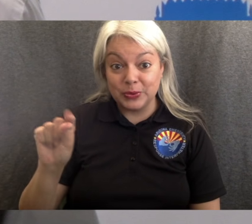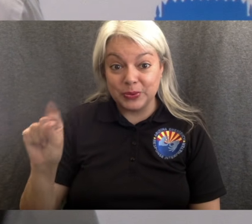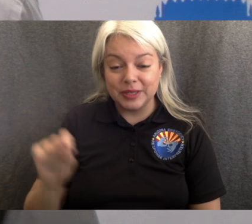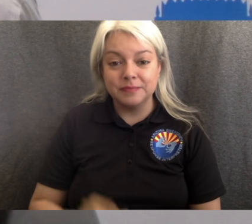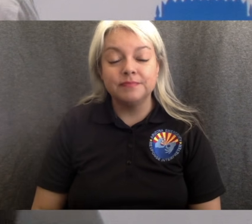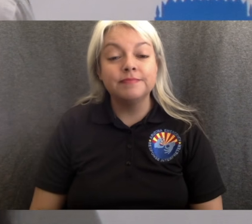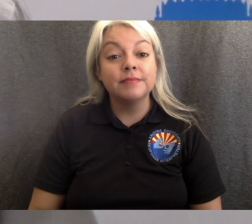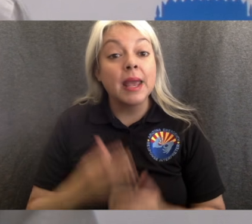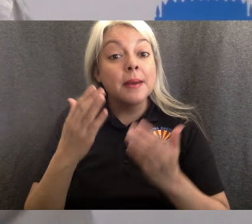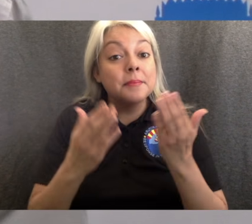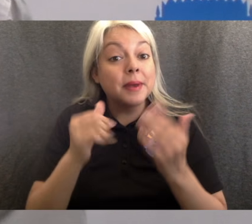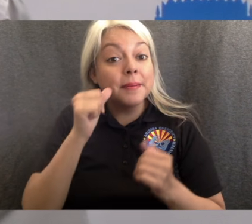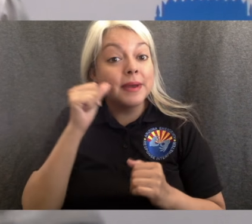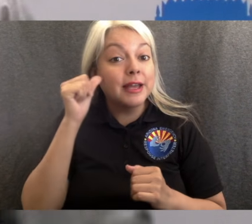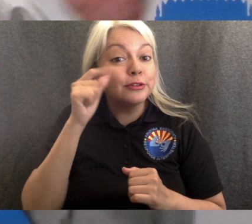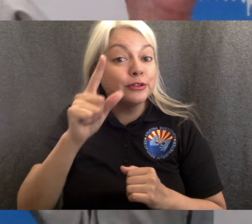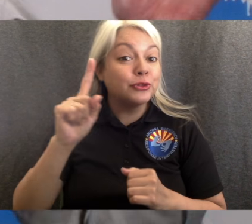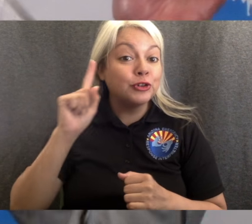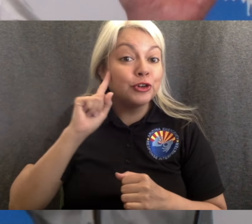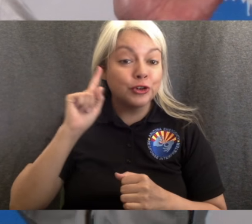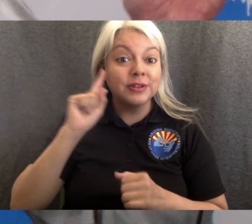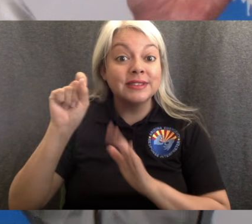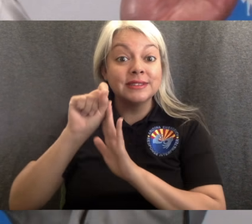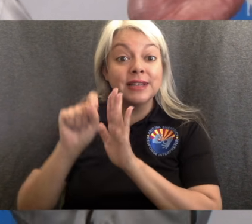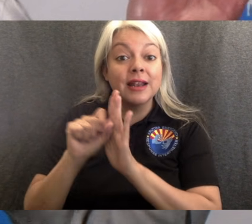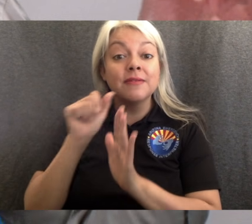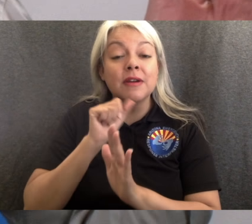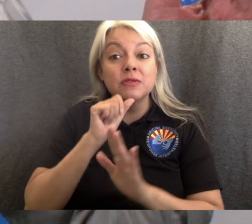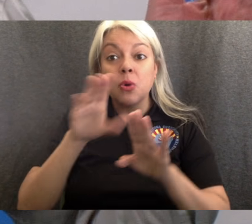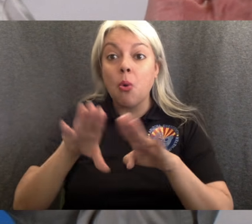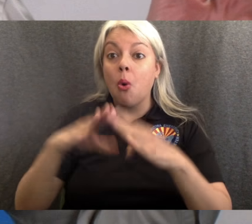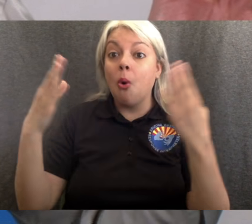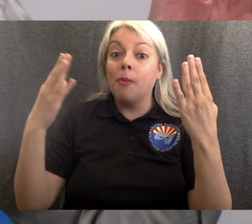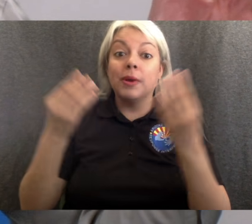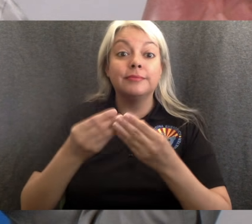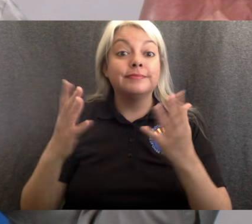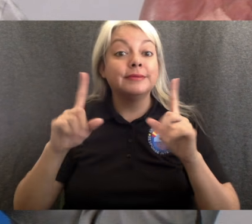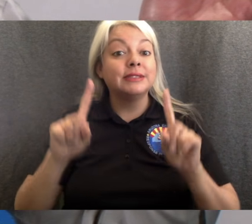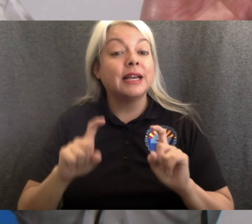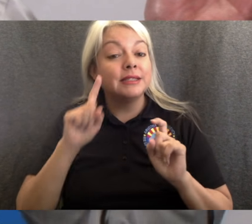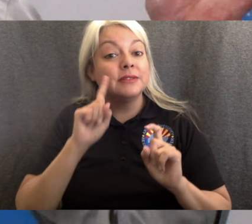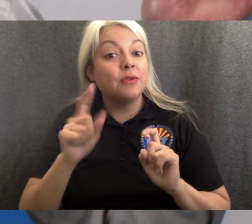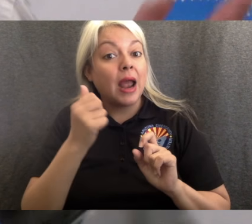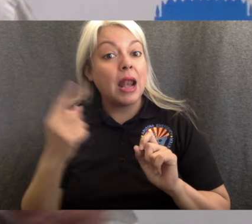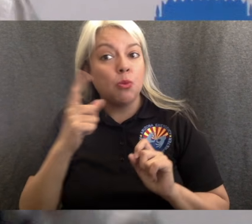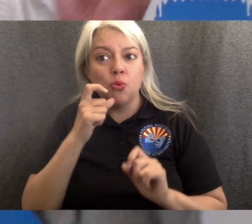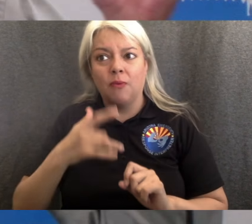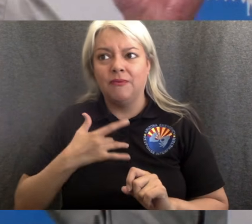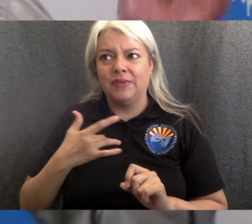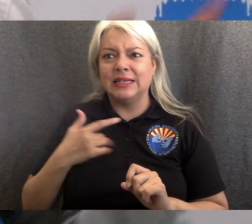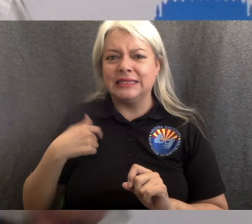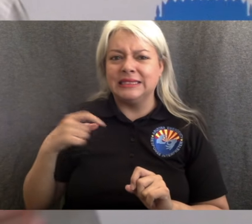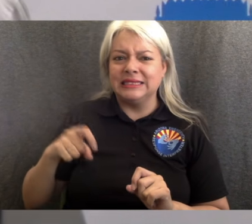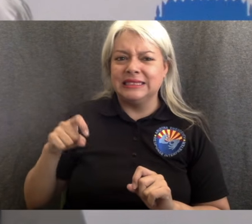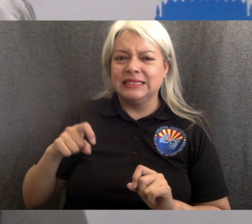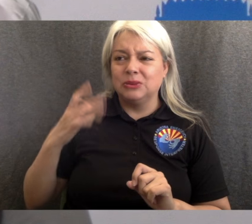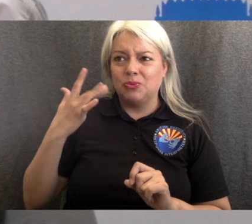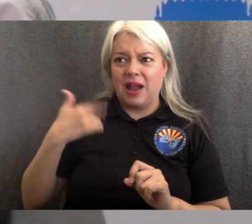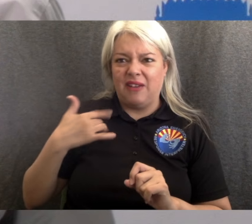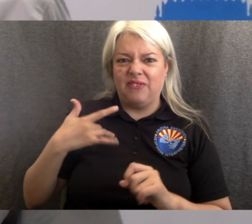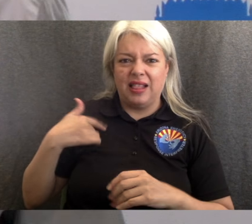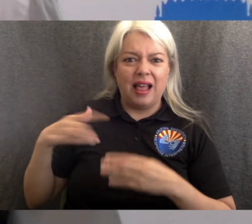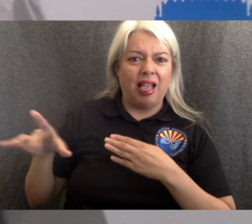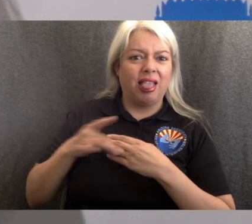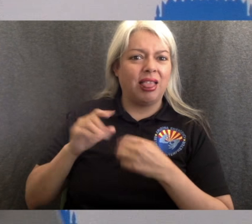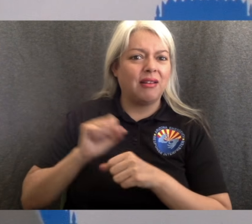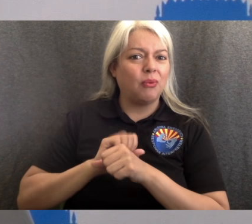heard news yesterday that the state of Arizona opened up testing to anybody who thinks they may have been exposed and wants a test. Well, yes and